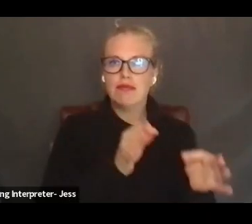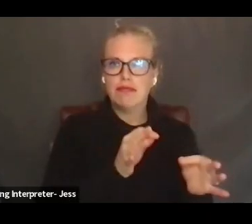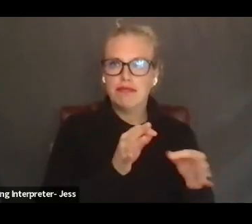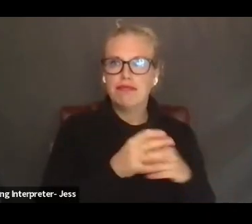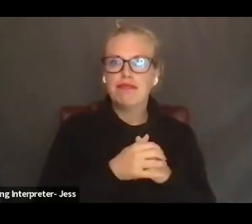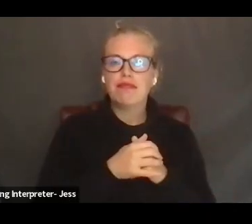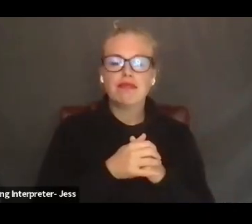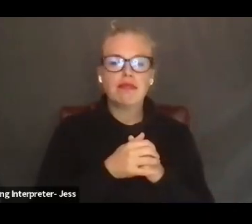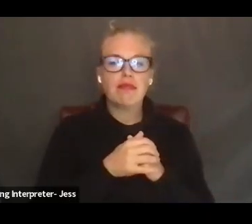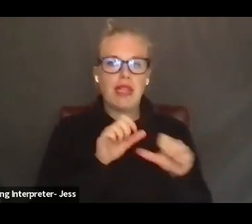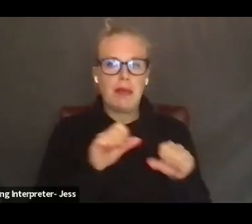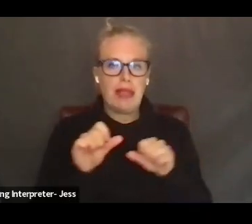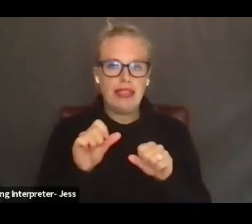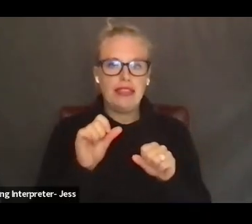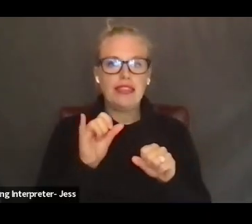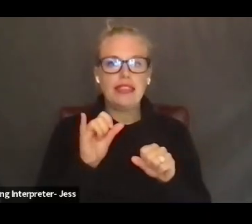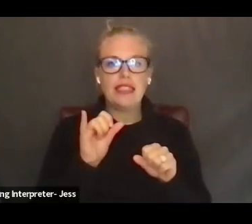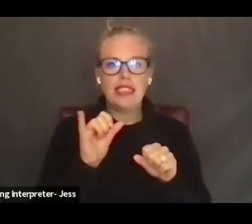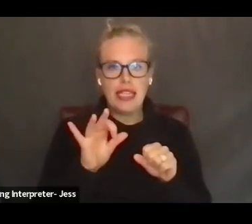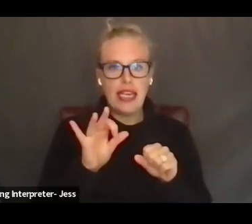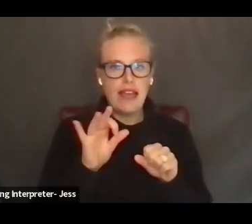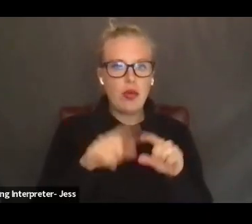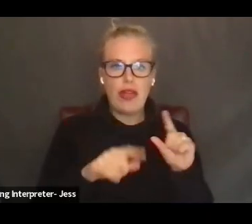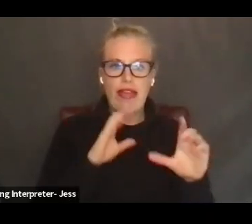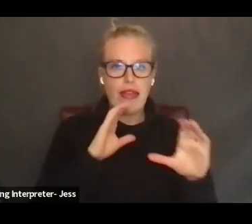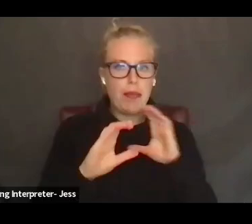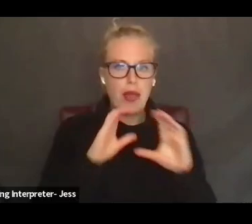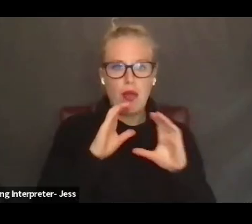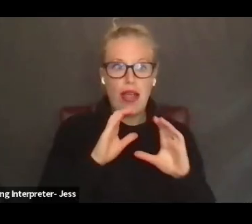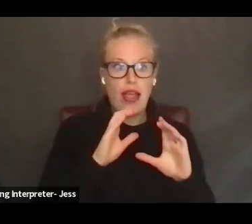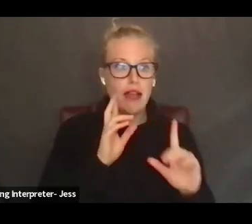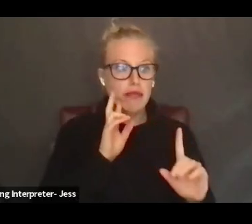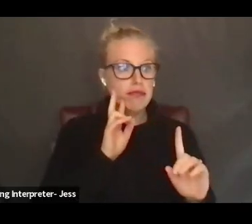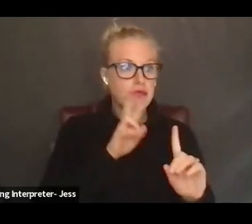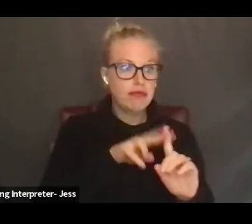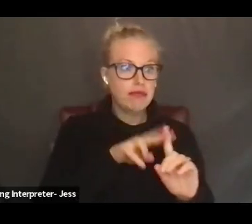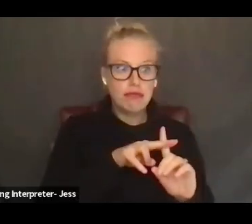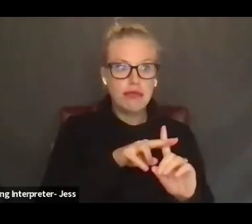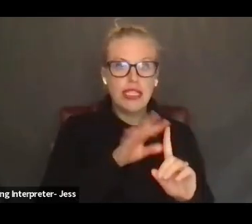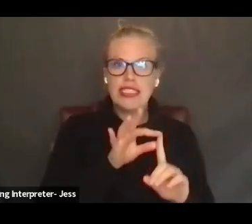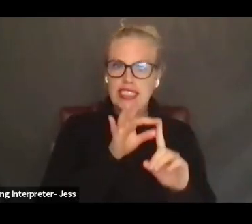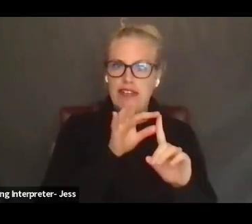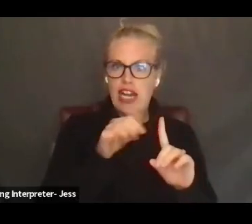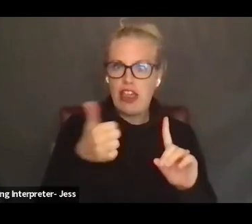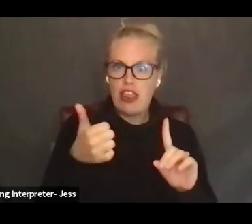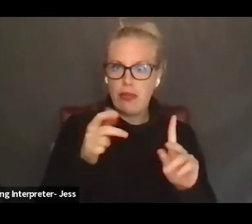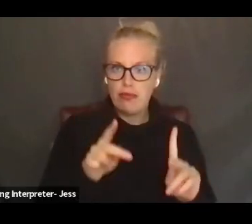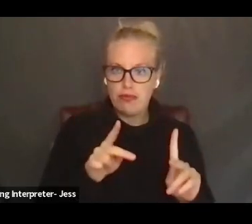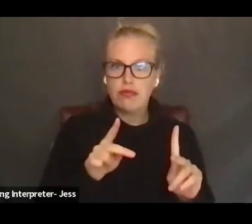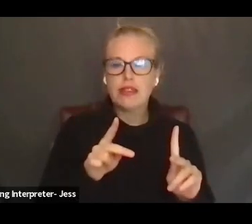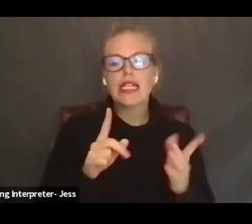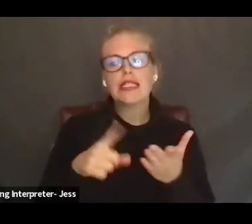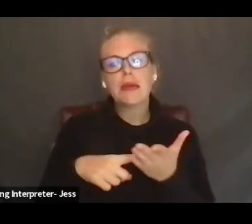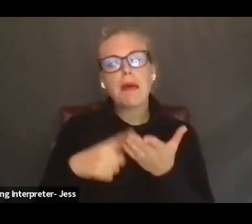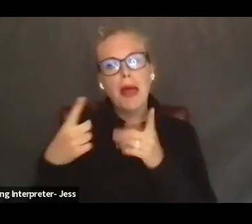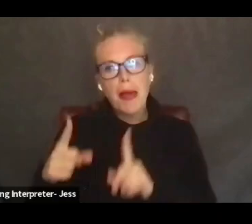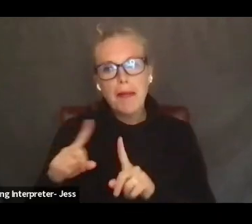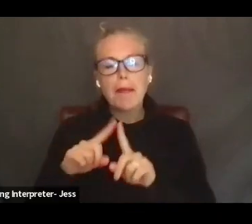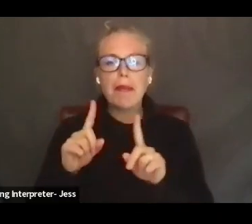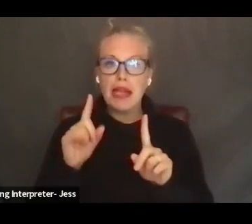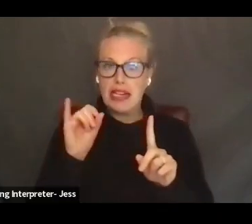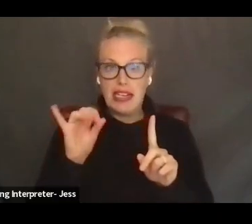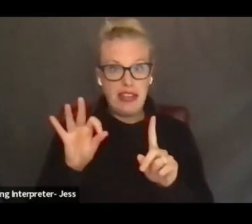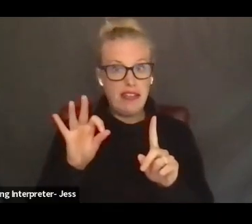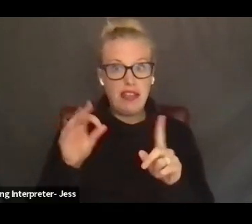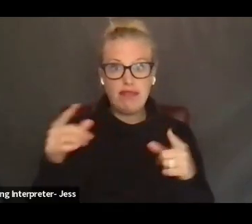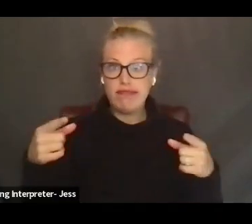ability if you're unable to communicate. Sometimes it happens, but if there's any sort